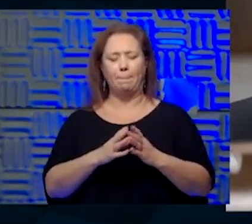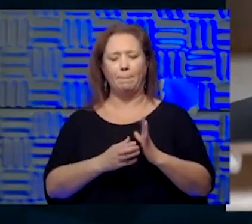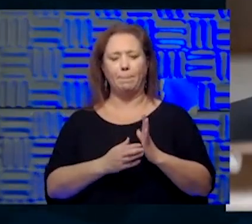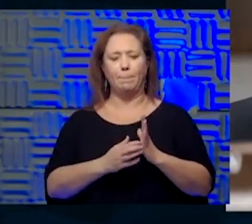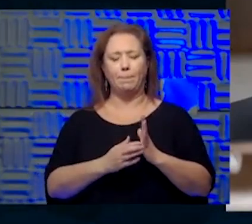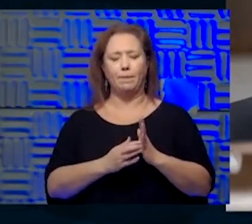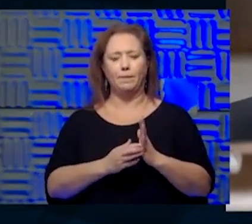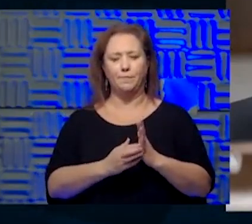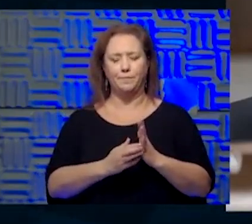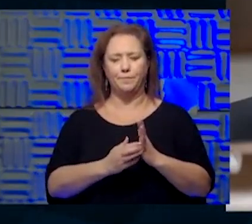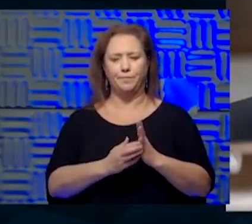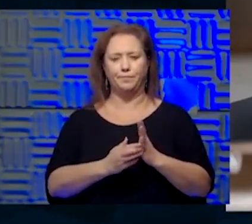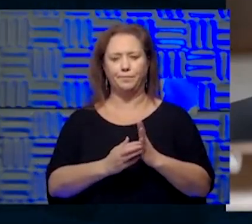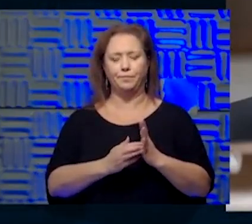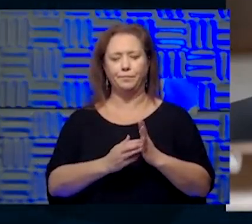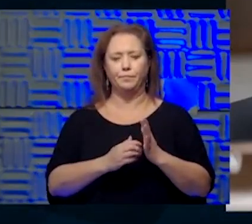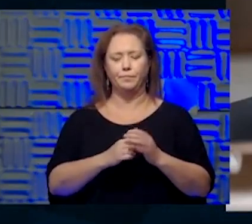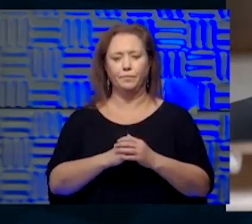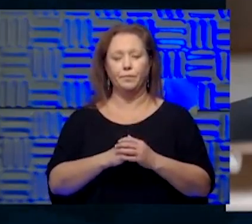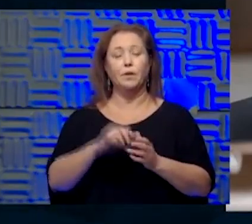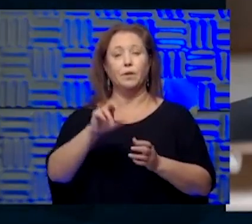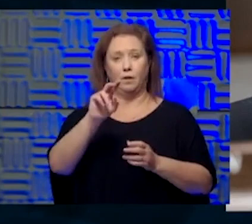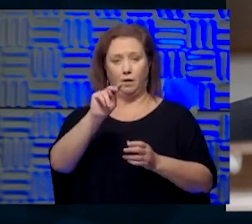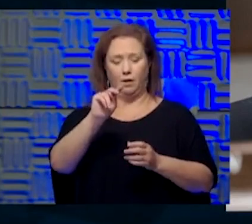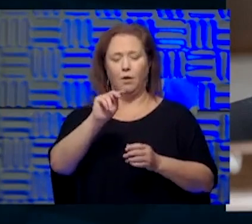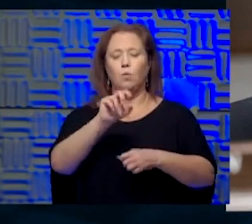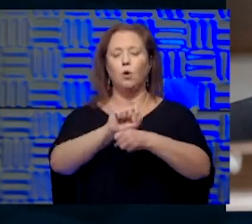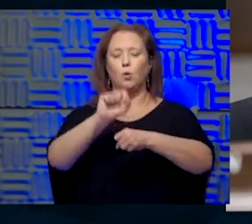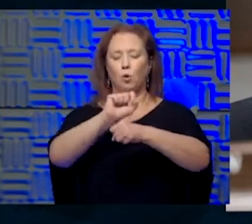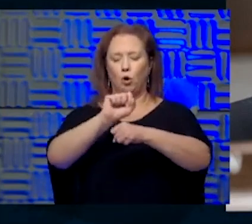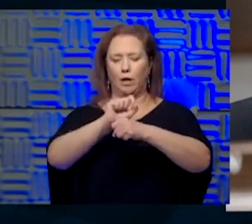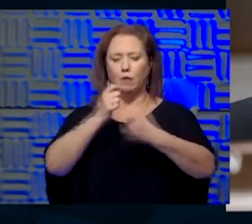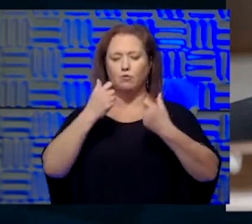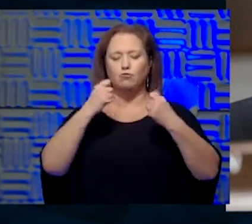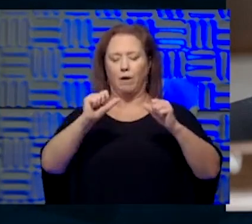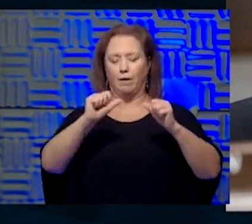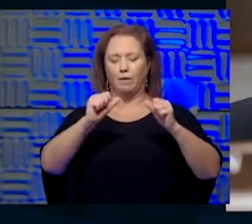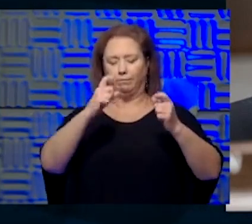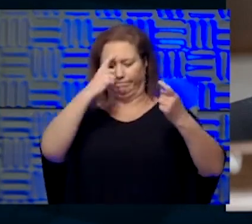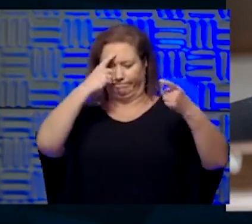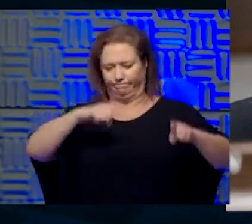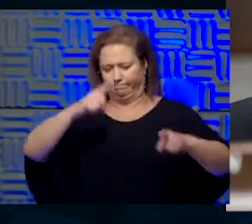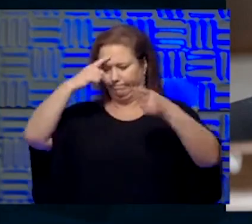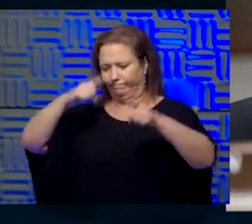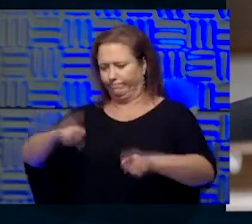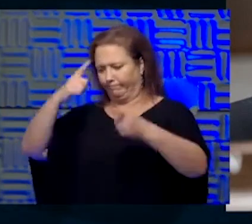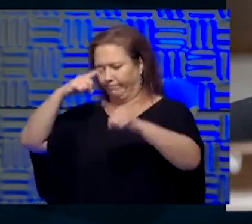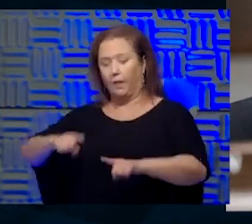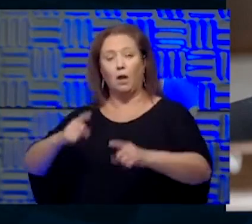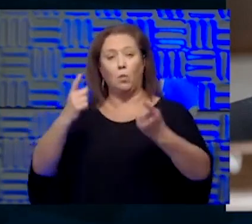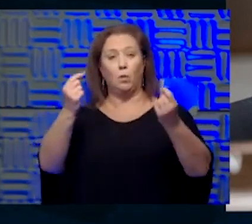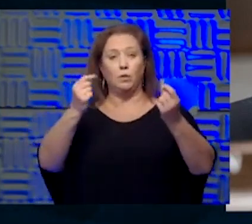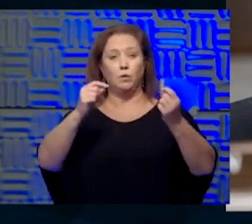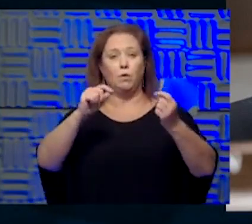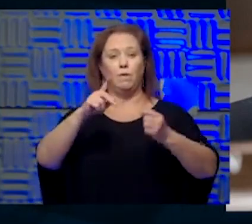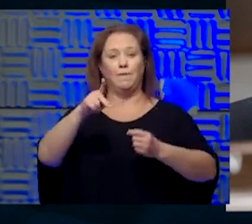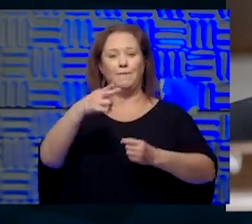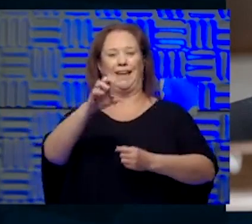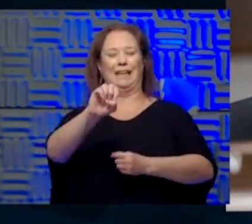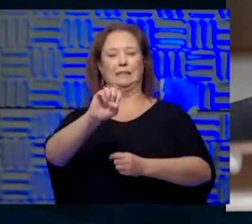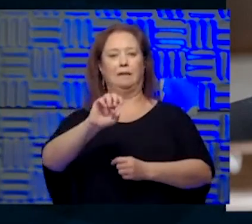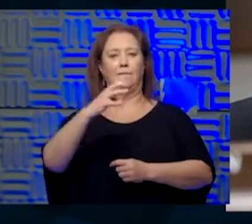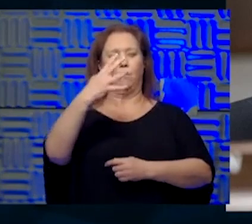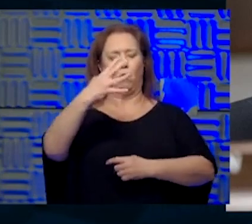News is that there's work at developing a consensus of what to do in regard to this phase 4, which I think